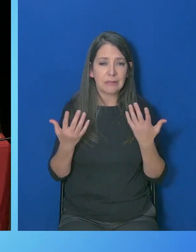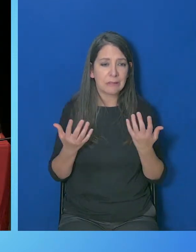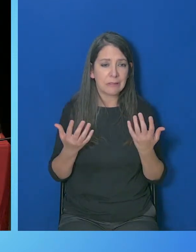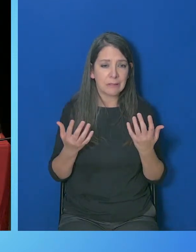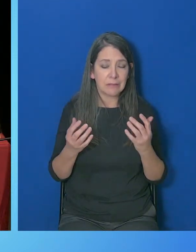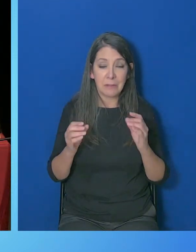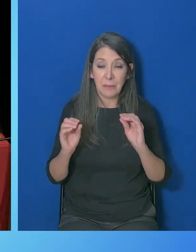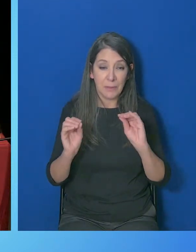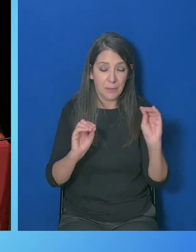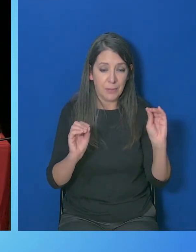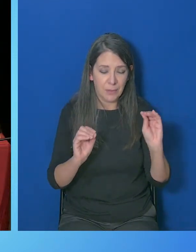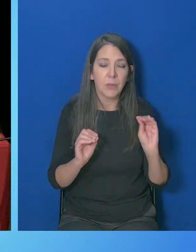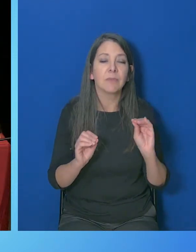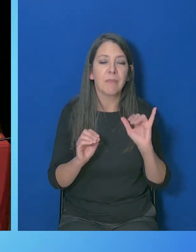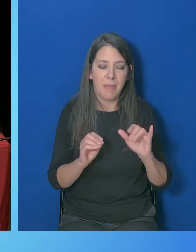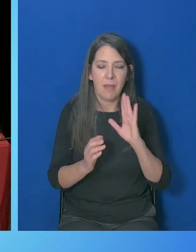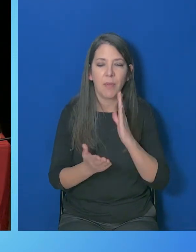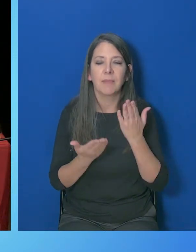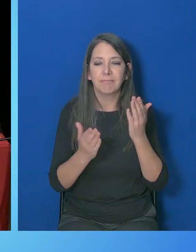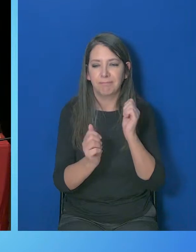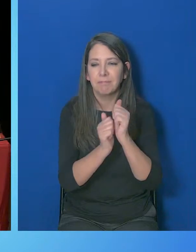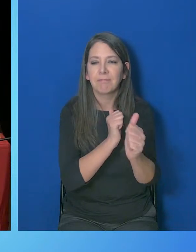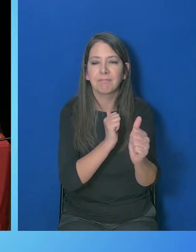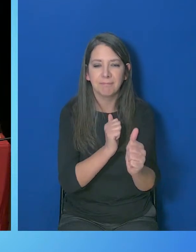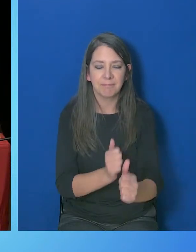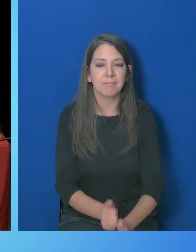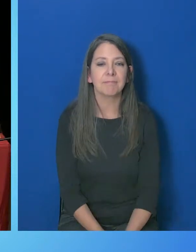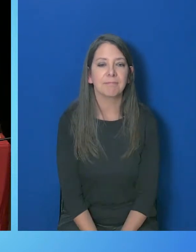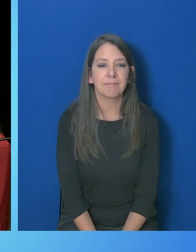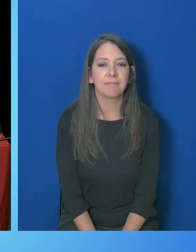Hearing and seeing none, that motion carries. Thank you.